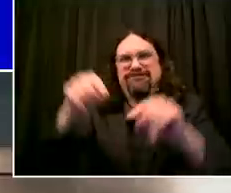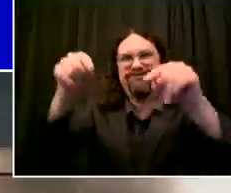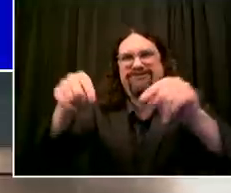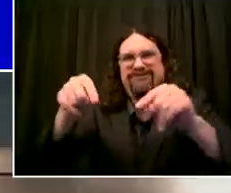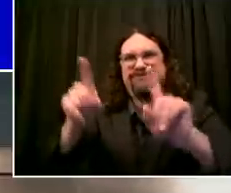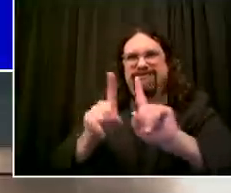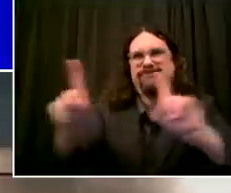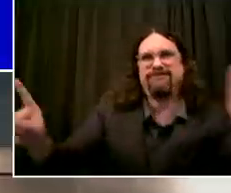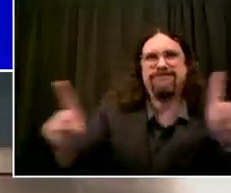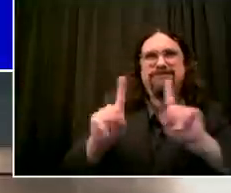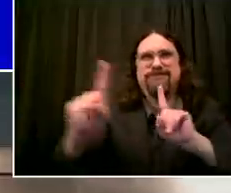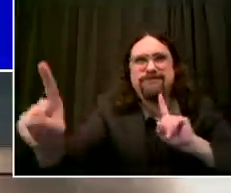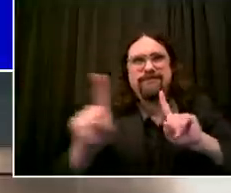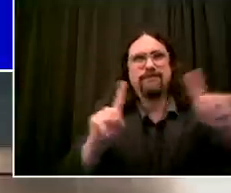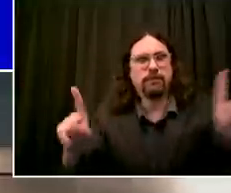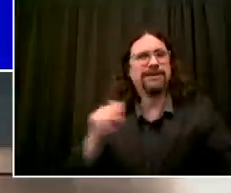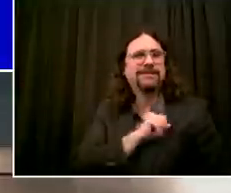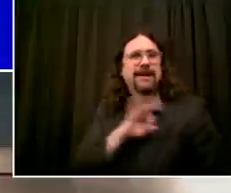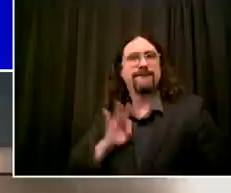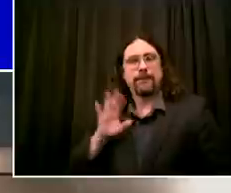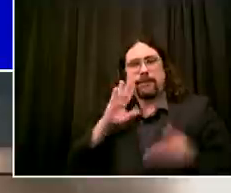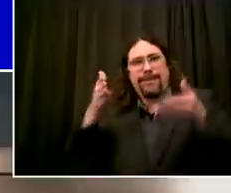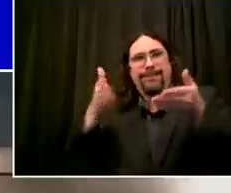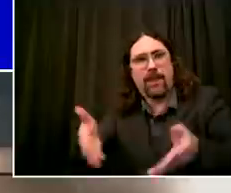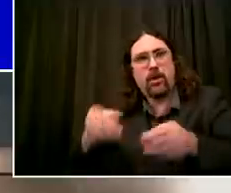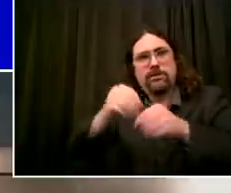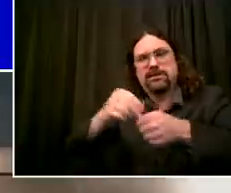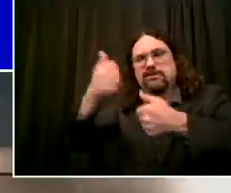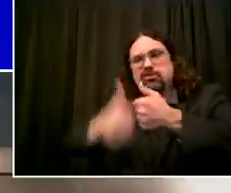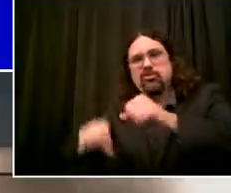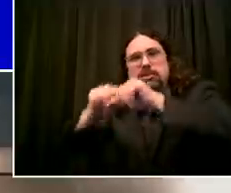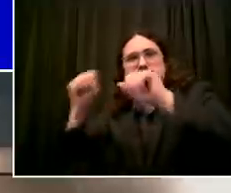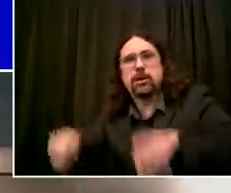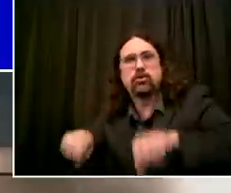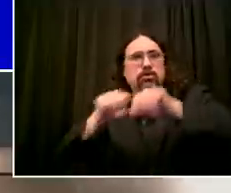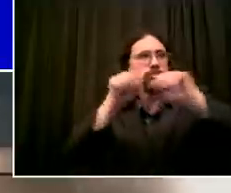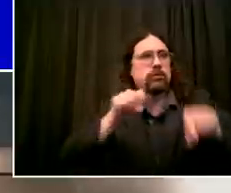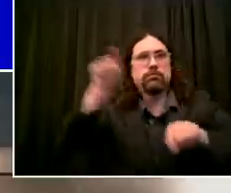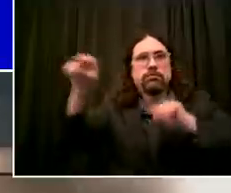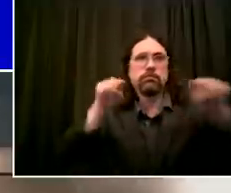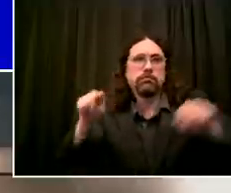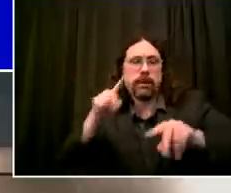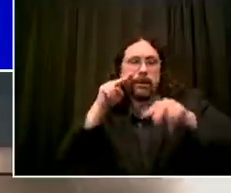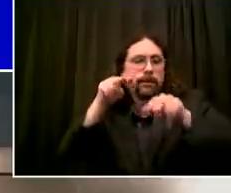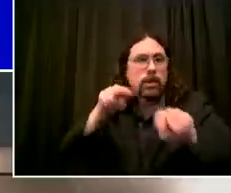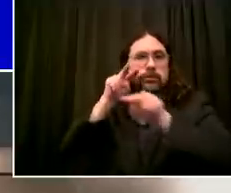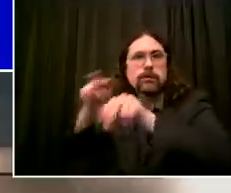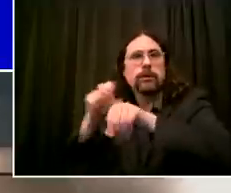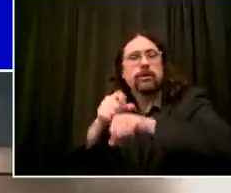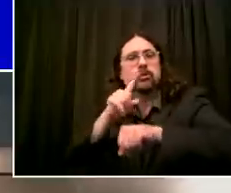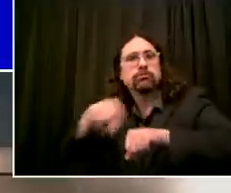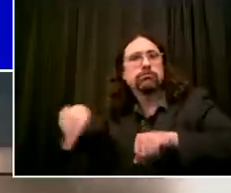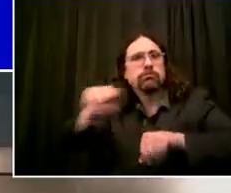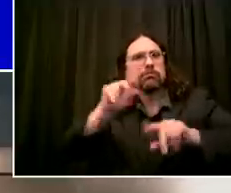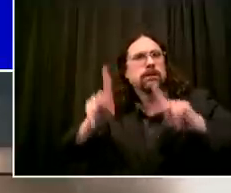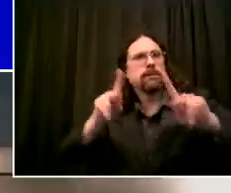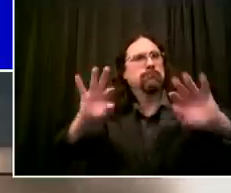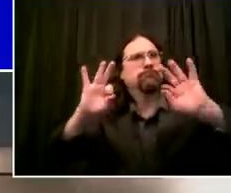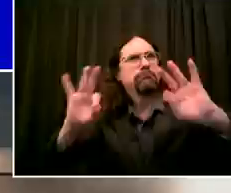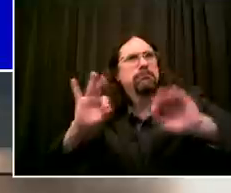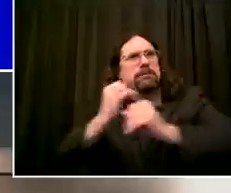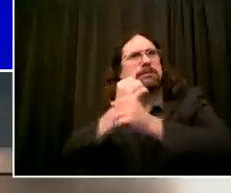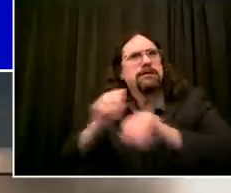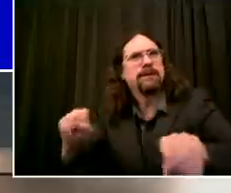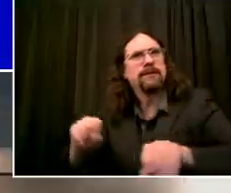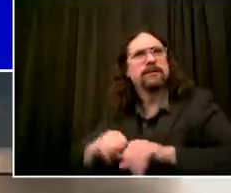crowded. Those kind of adjustments will make a lot of difference. And then people will see it and feel it, and they will feel safe. And I